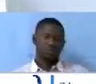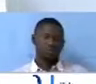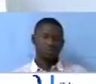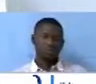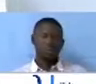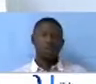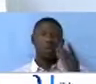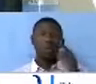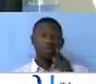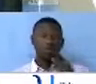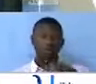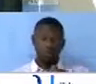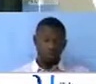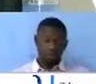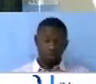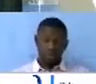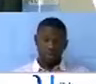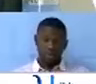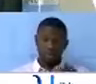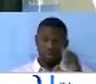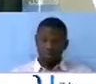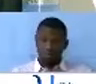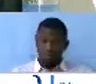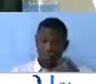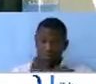did the tortures stop?